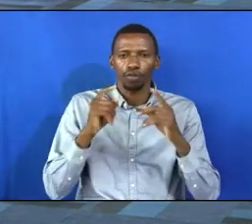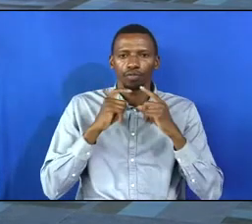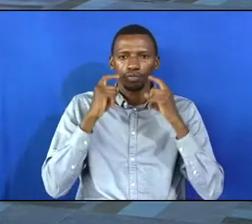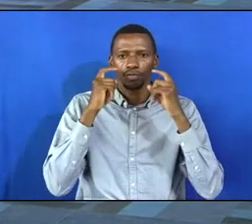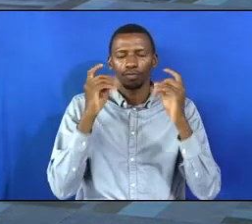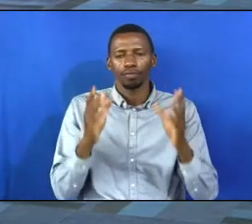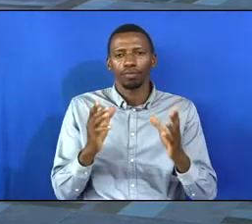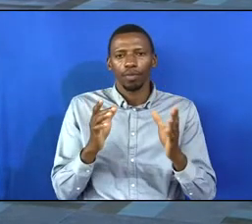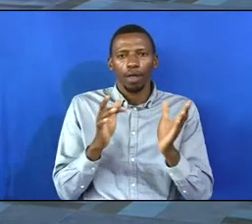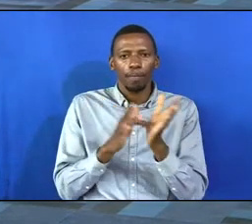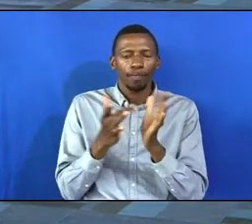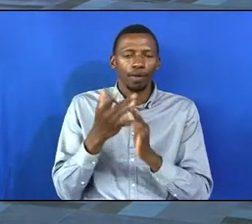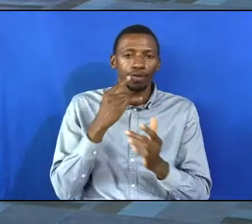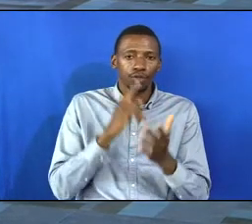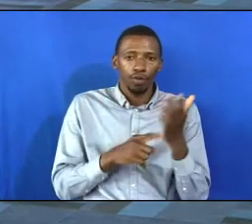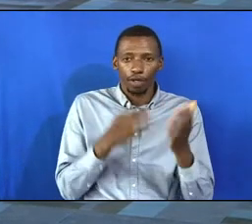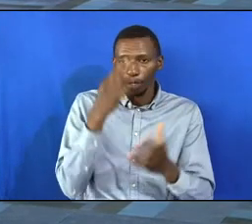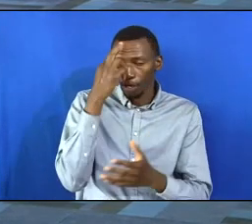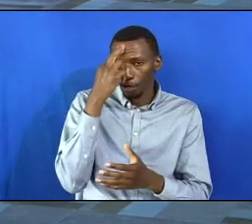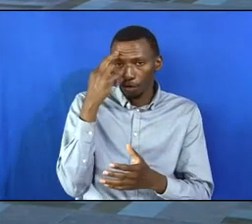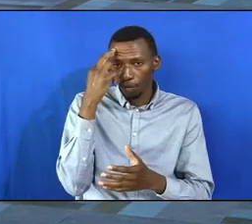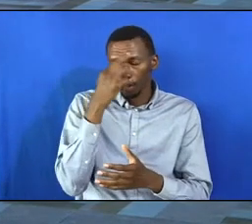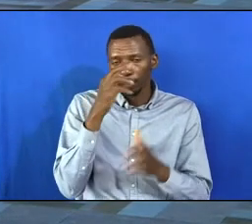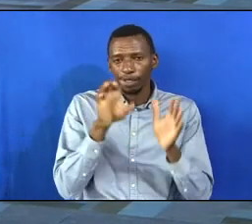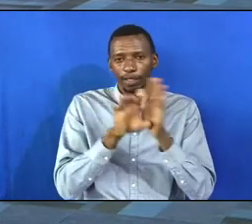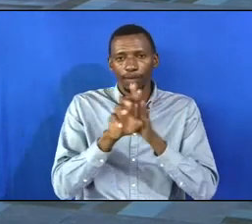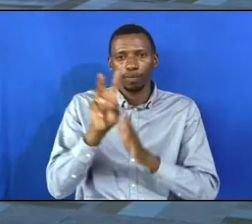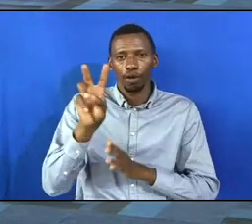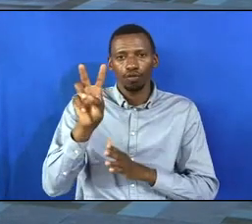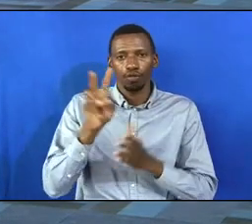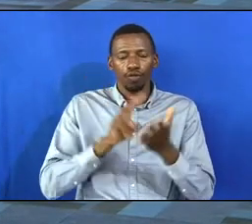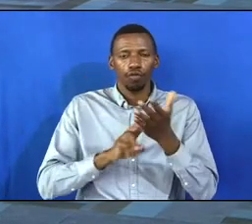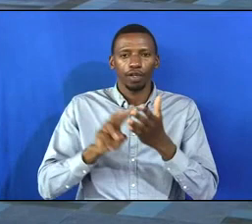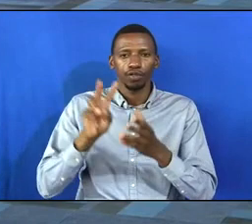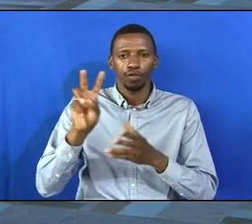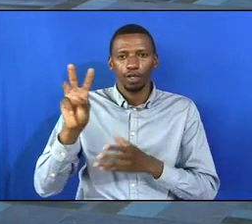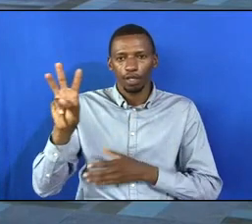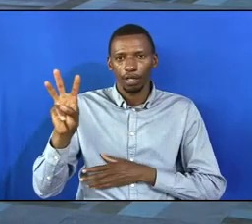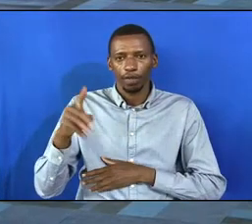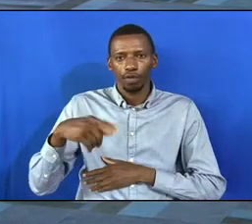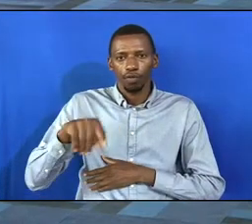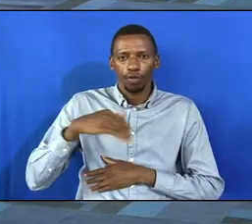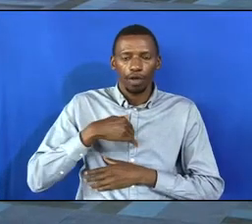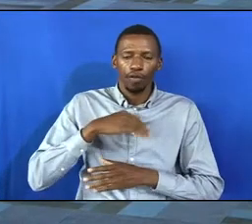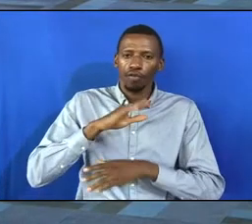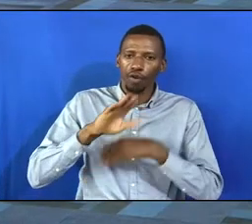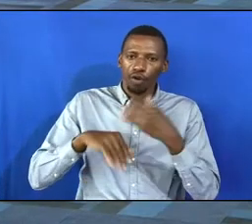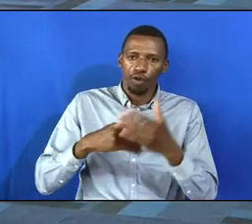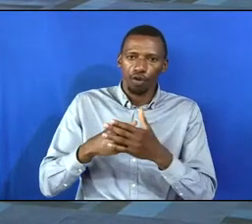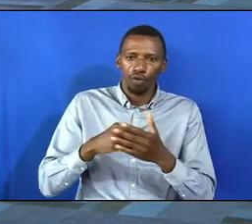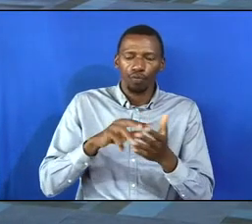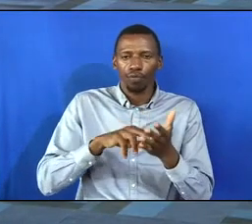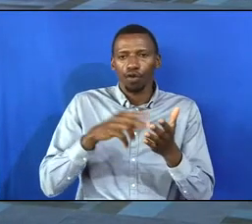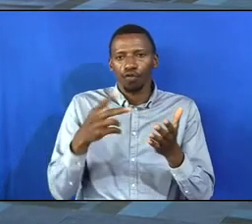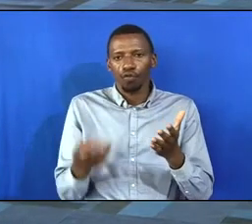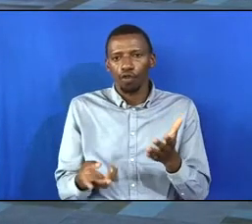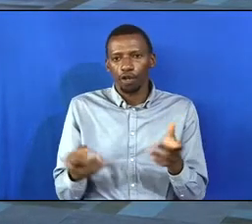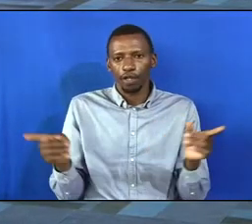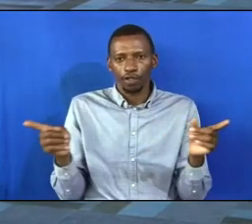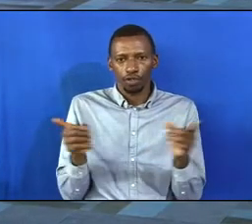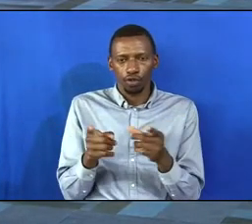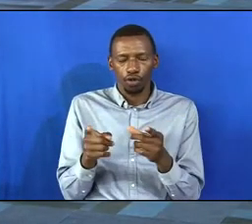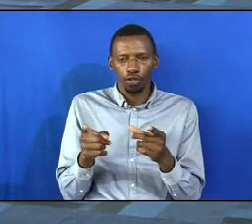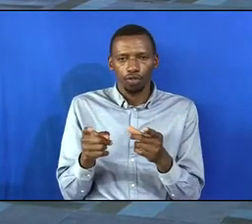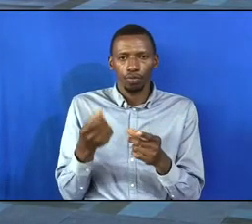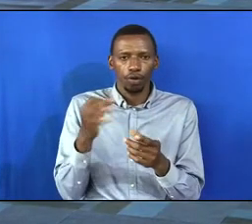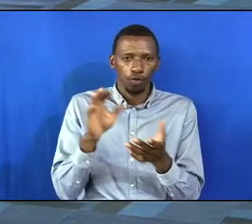of Romans chapter 3 verses 23, we have all fallen short of the glory of God. And our